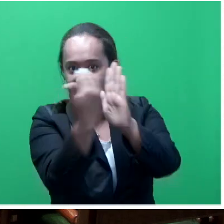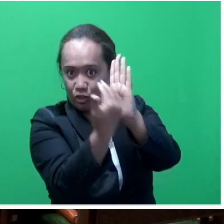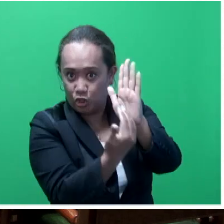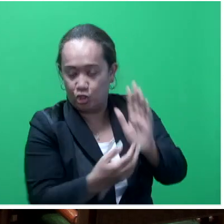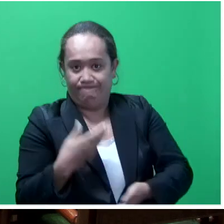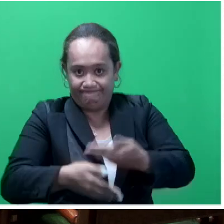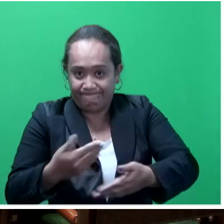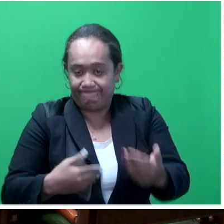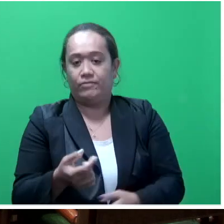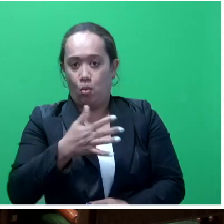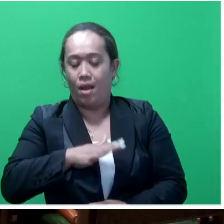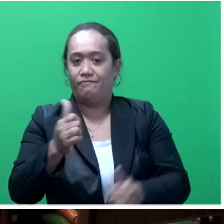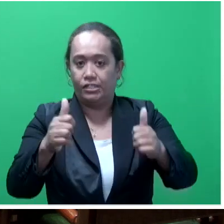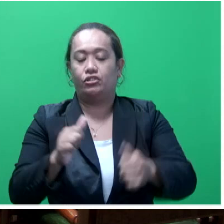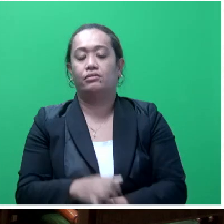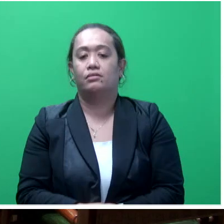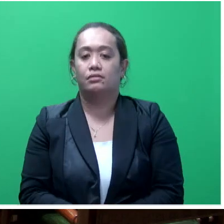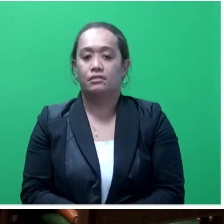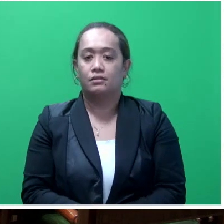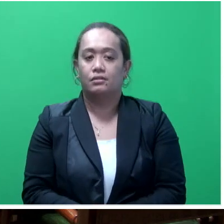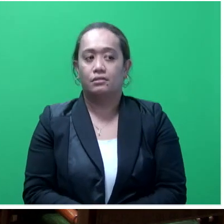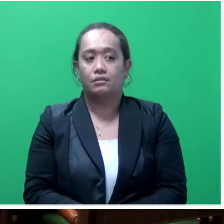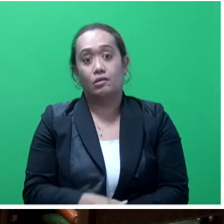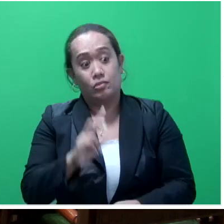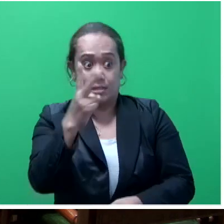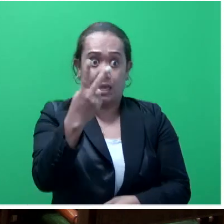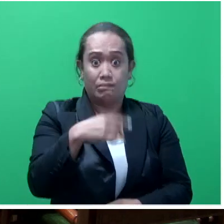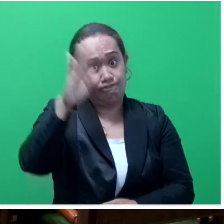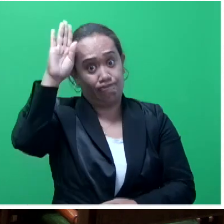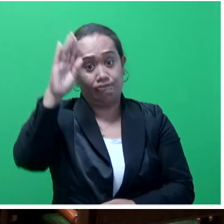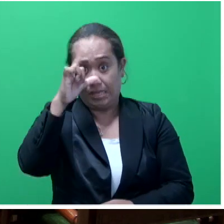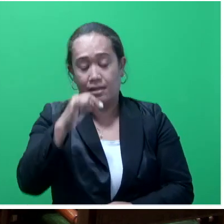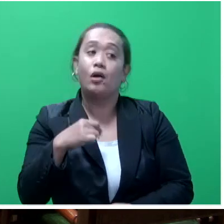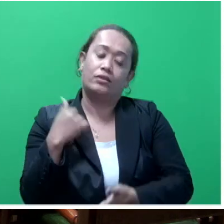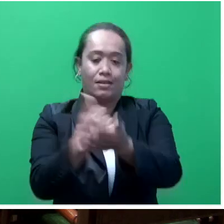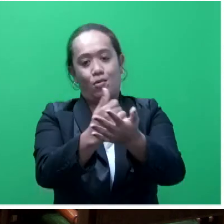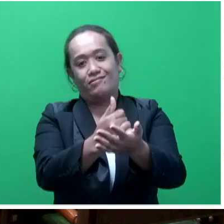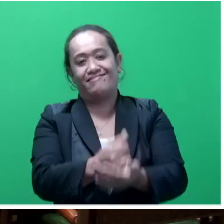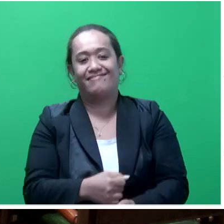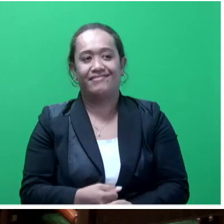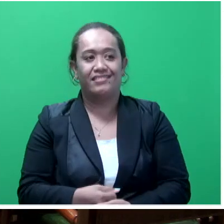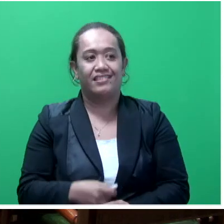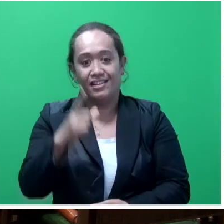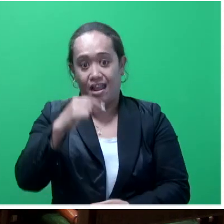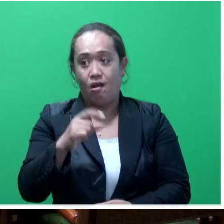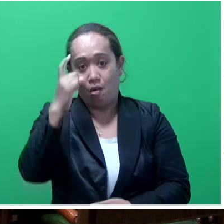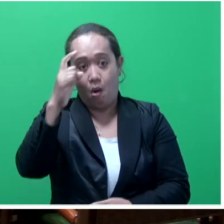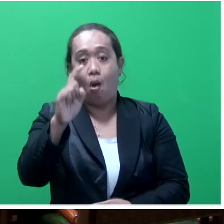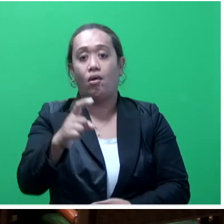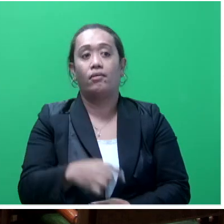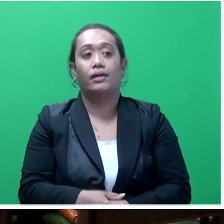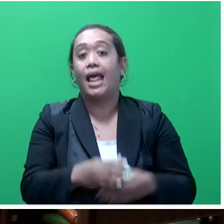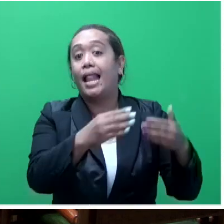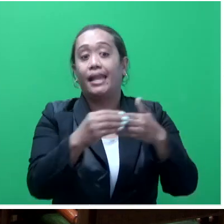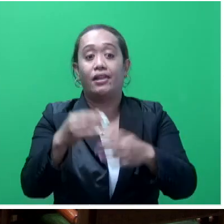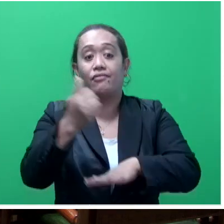seconder? Honourable Speaker, I second the motion. I now call upon the Leader of Government in Parliament to speak